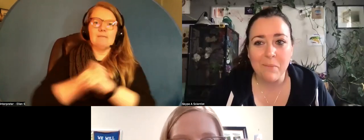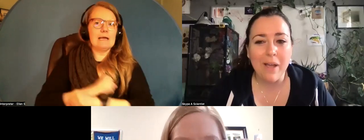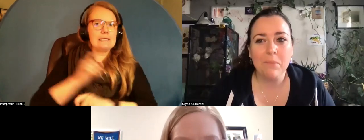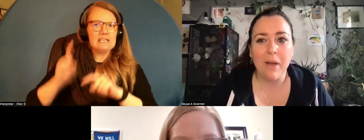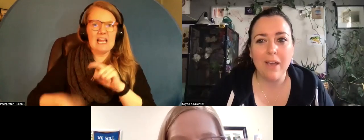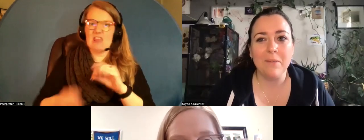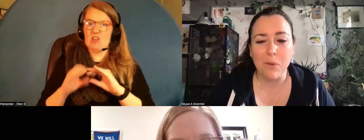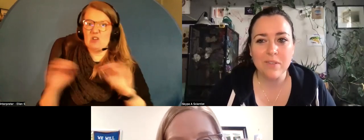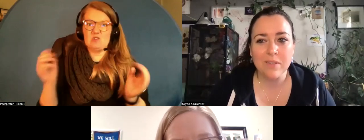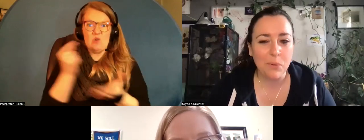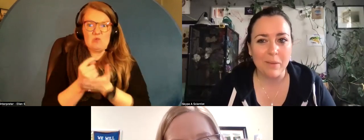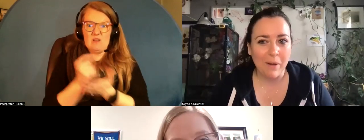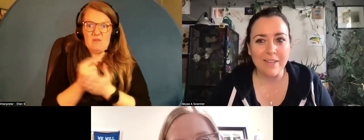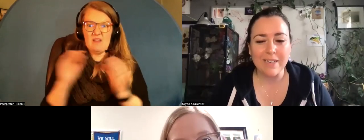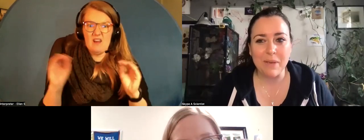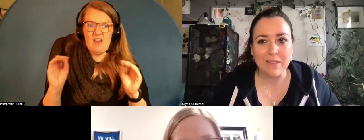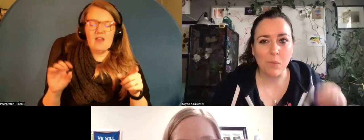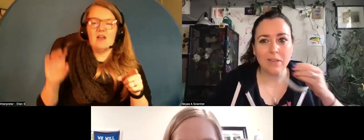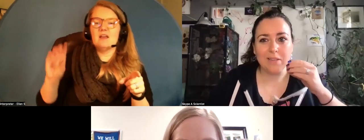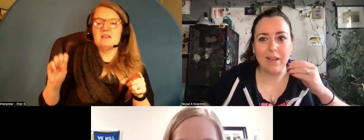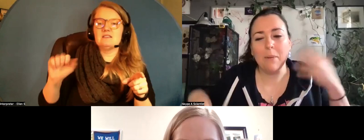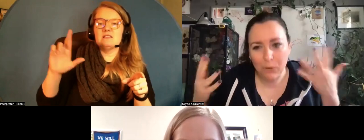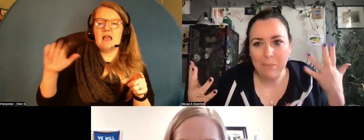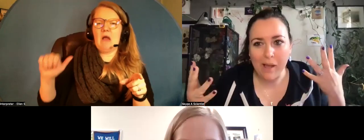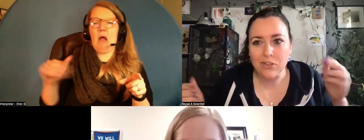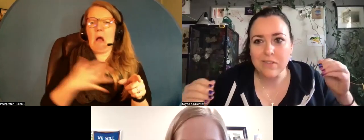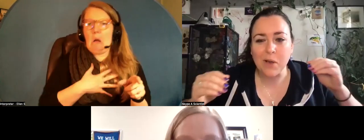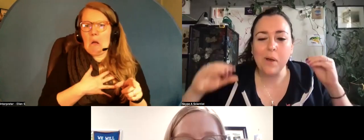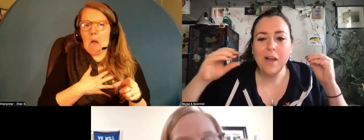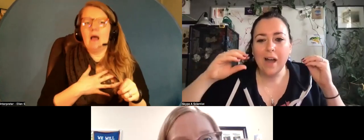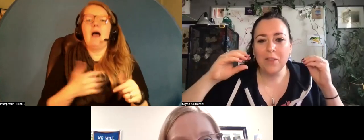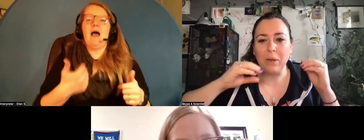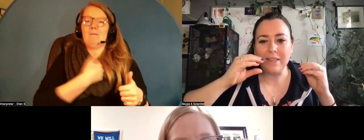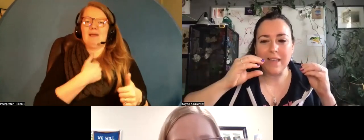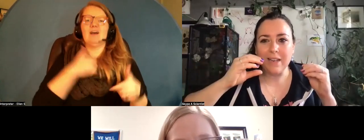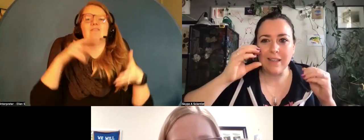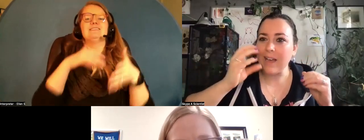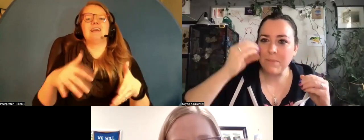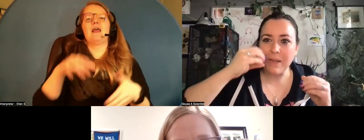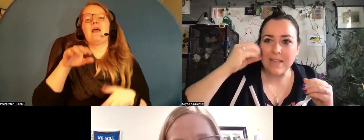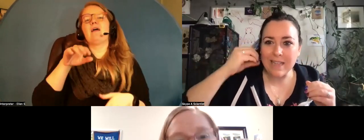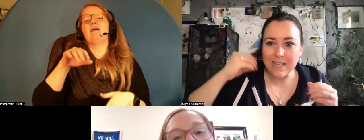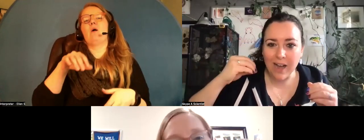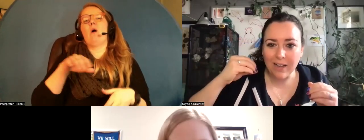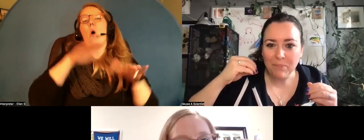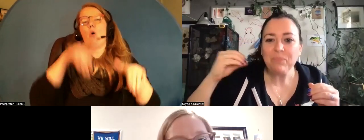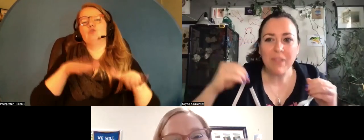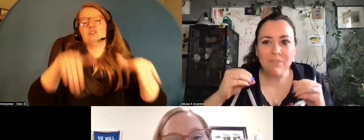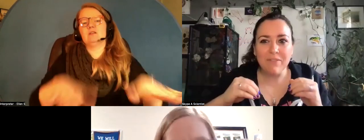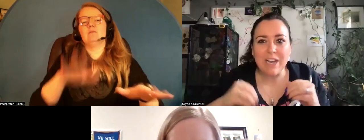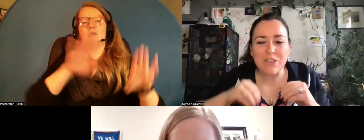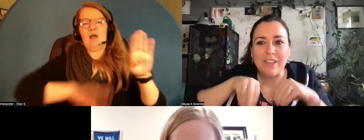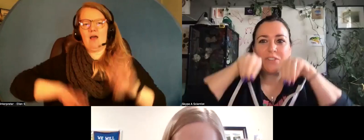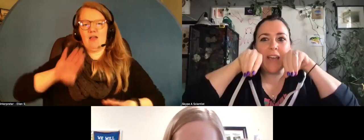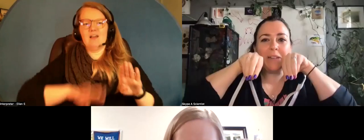pretty scary. My most spooky parasite to me is the ones that, I'm a marine biologist. So the ones that, like the isopods that eat the tongue